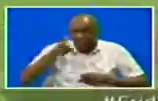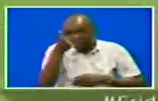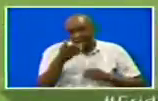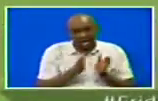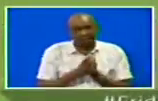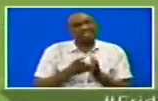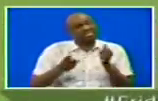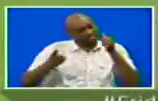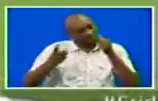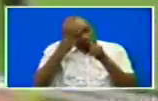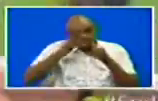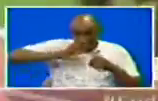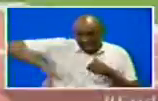go.